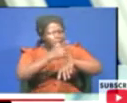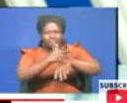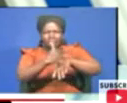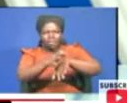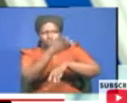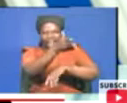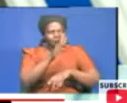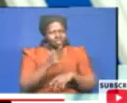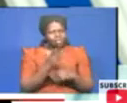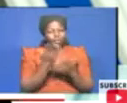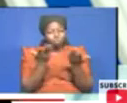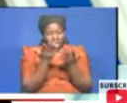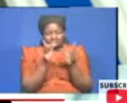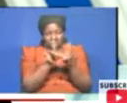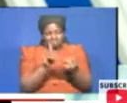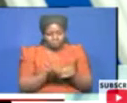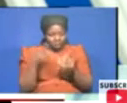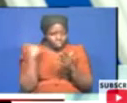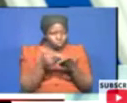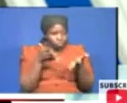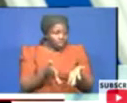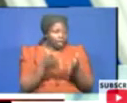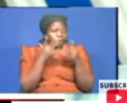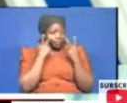right, we are still seeing